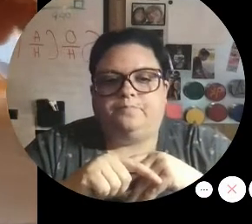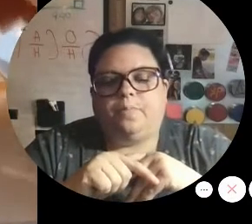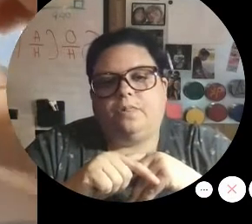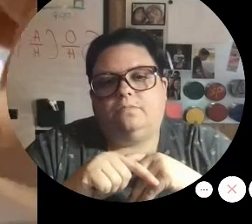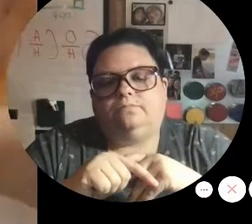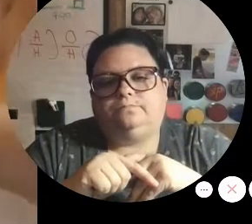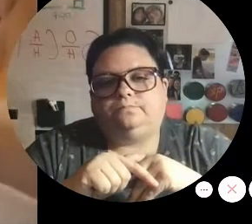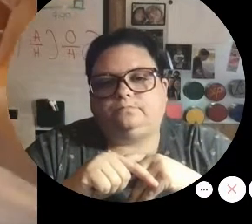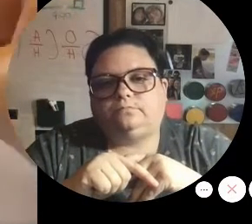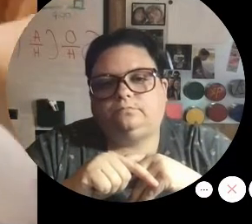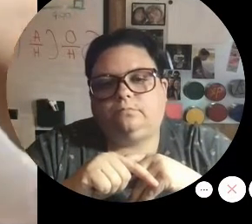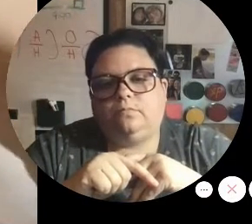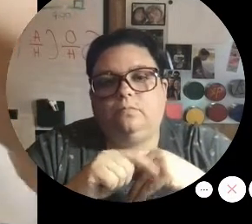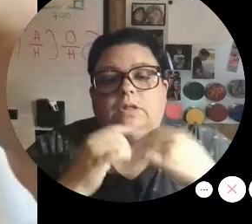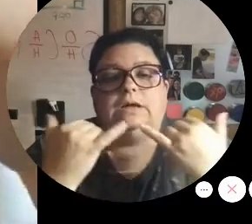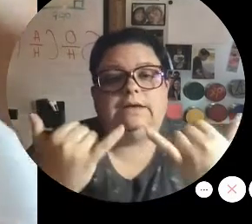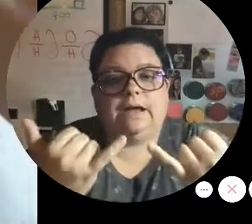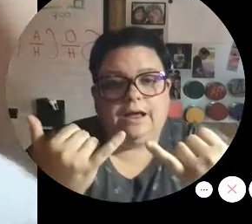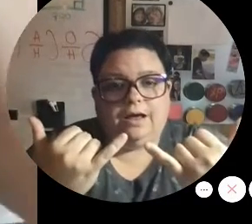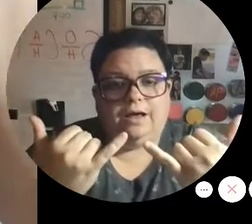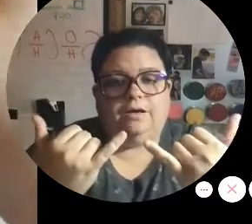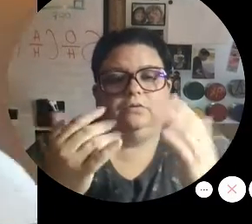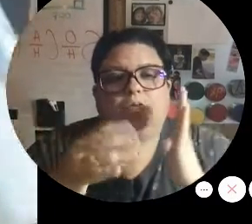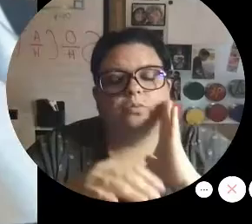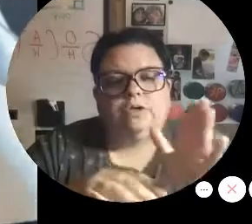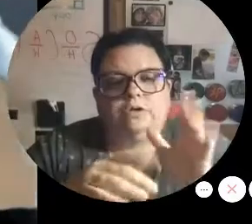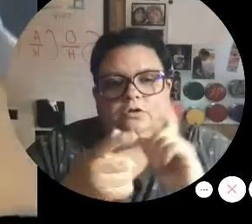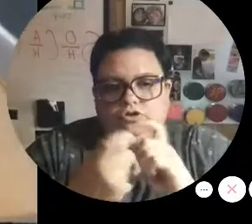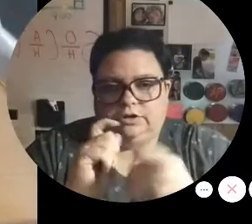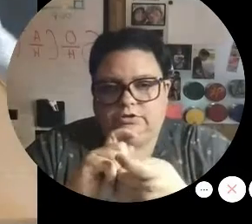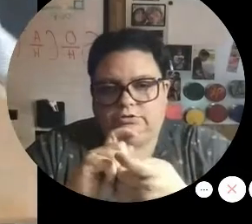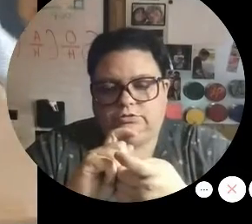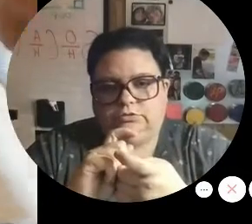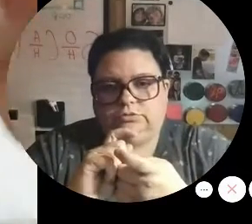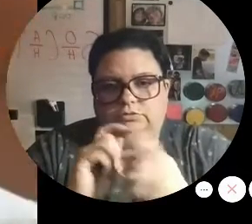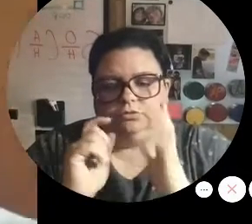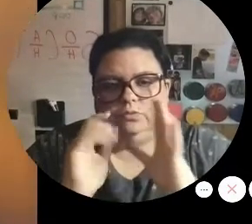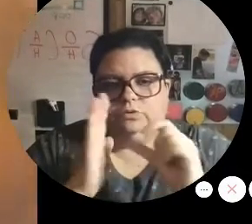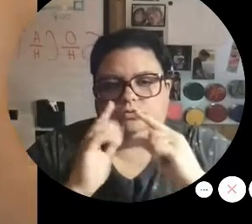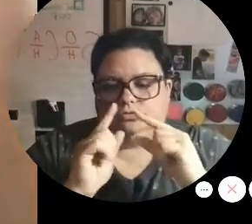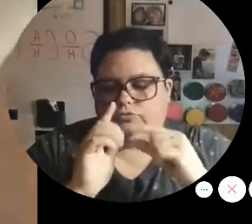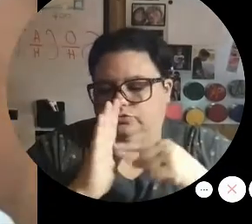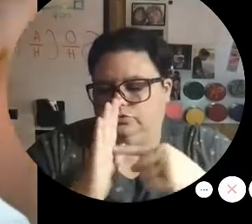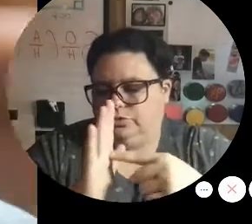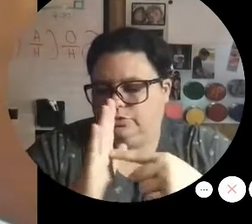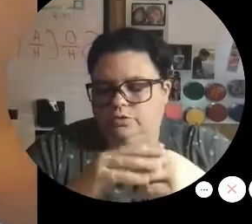Okay. Now, what will change, and here I'll show it to you,